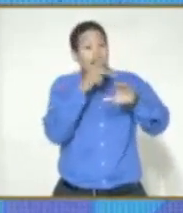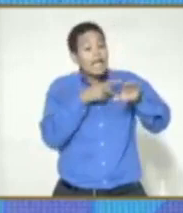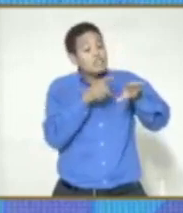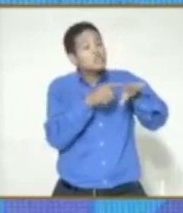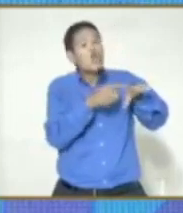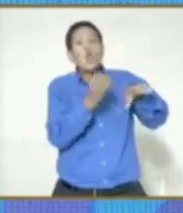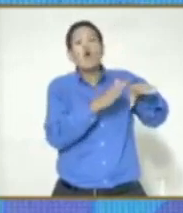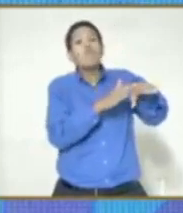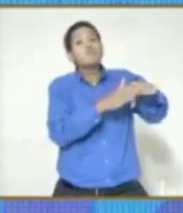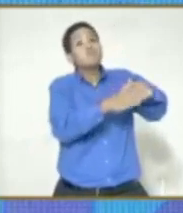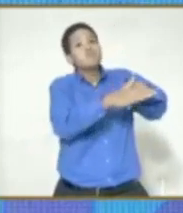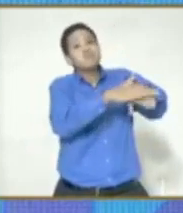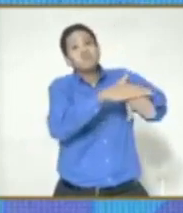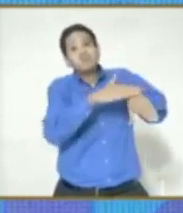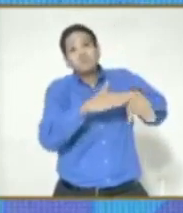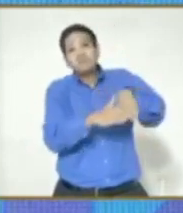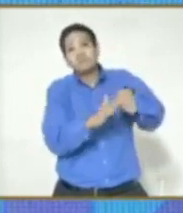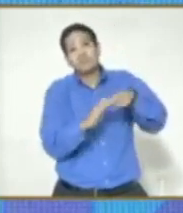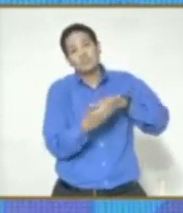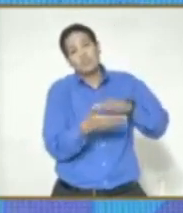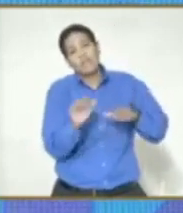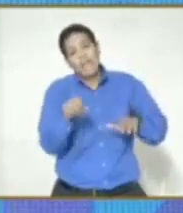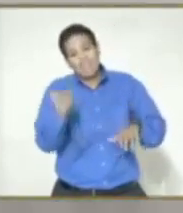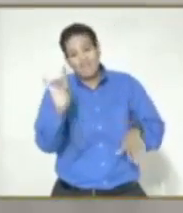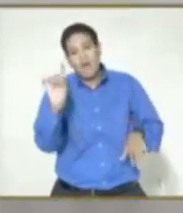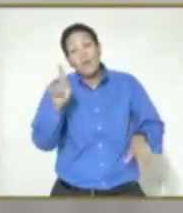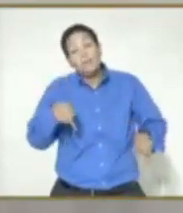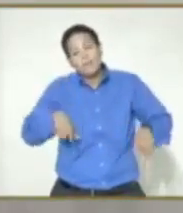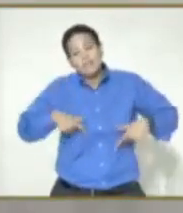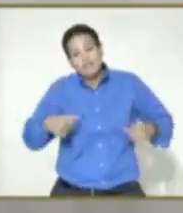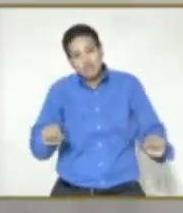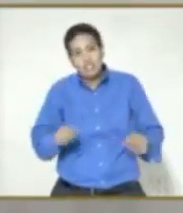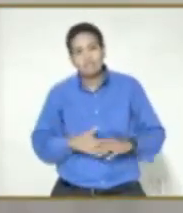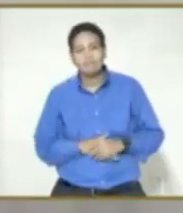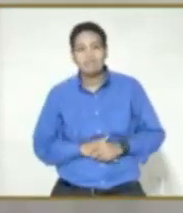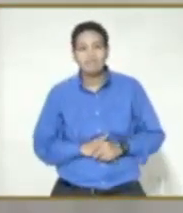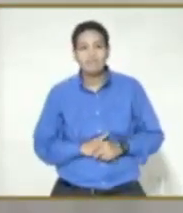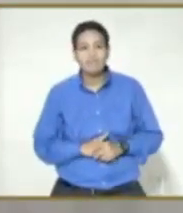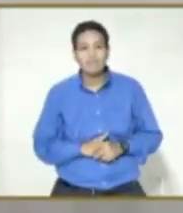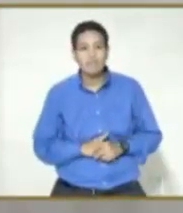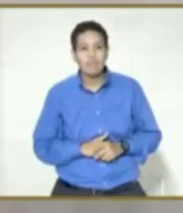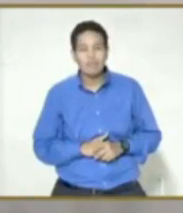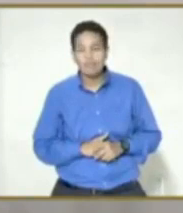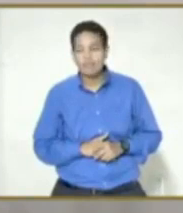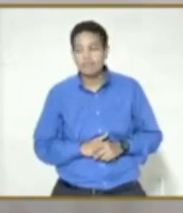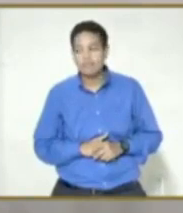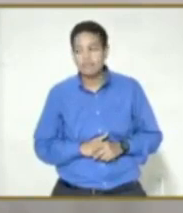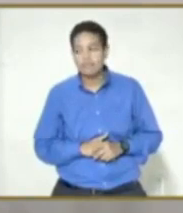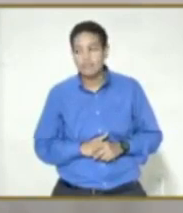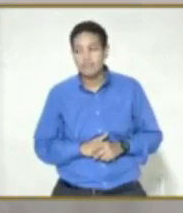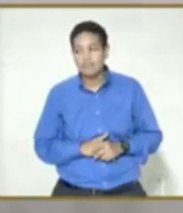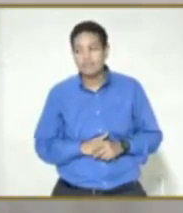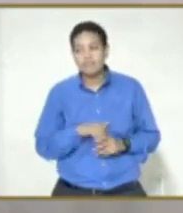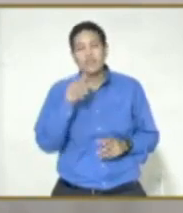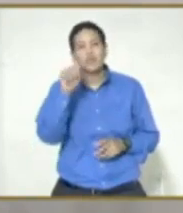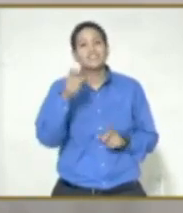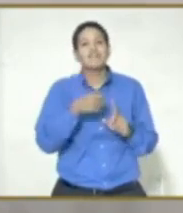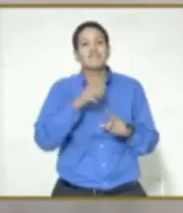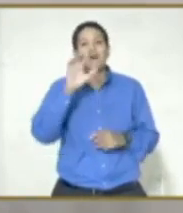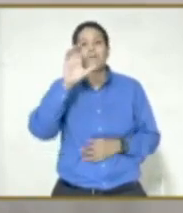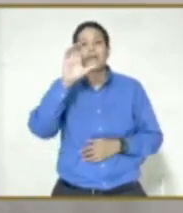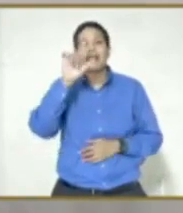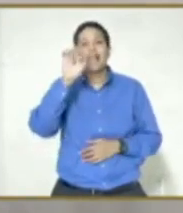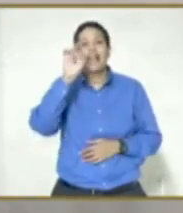where these people can be found. Thank you, Minister. There's a question from Clarendon. Ms. Winifred Pottinger